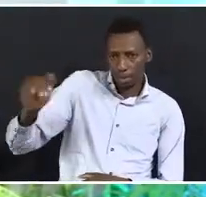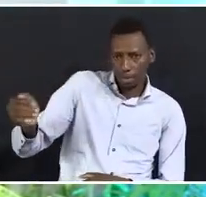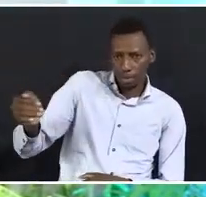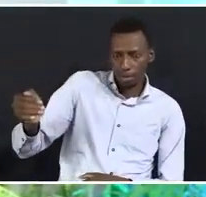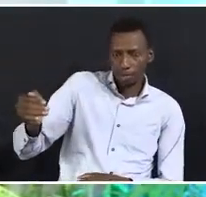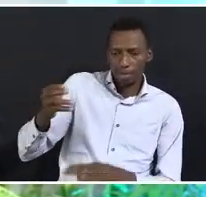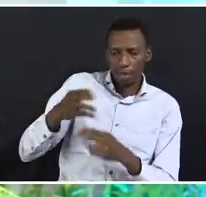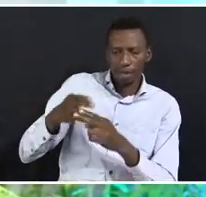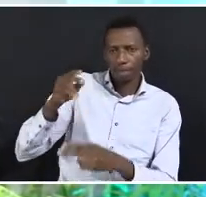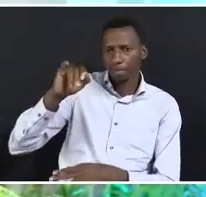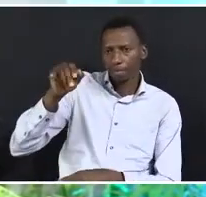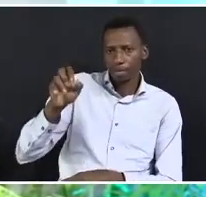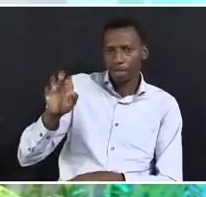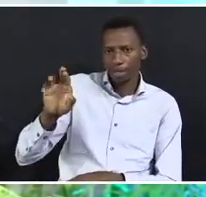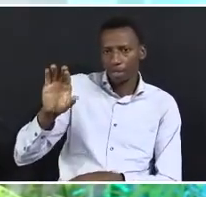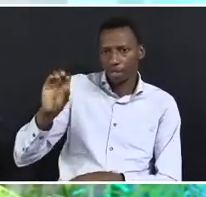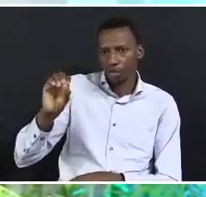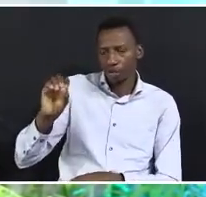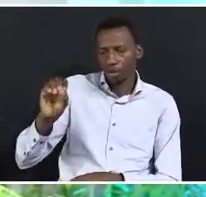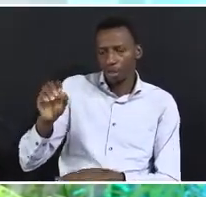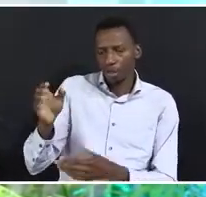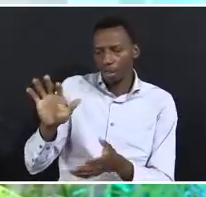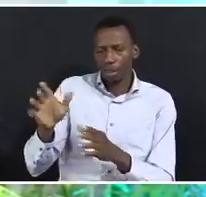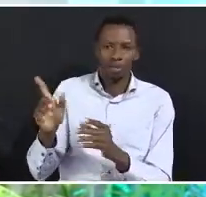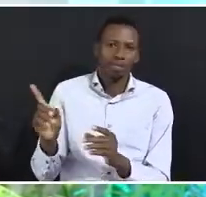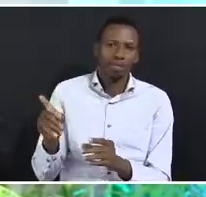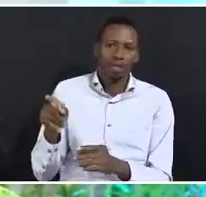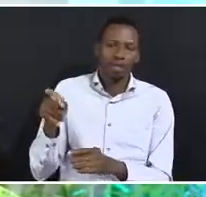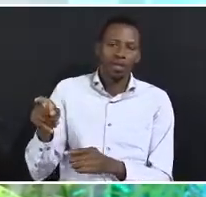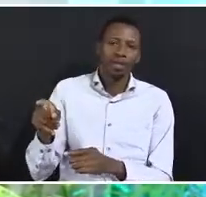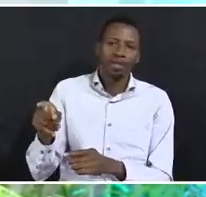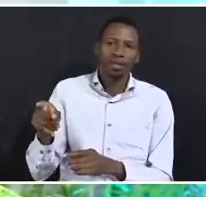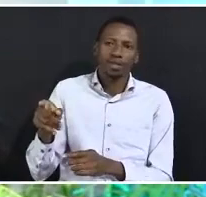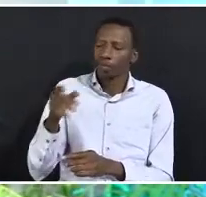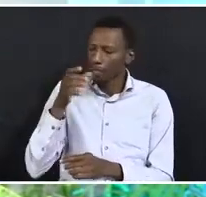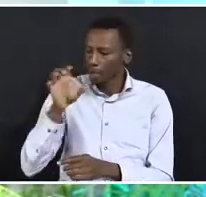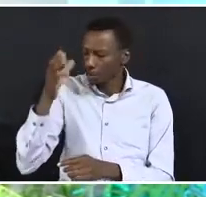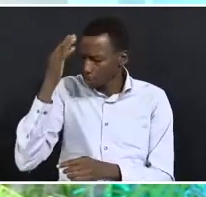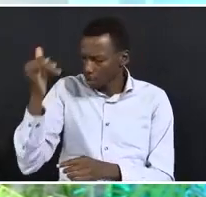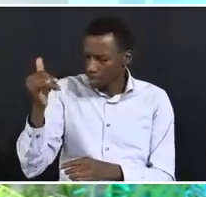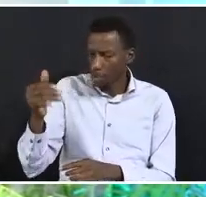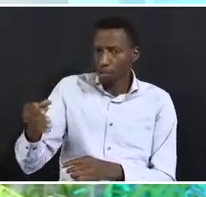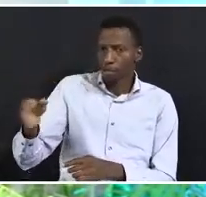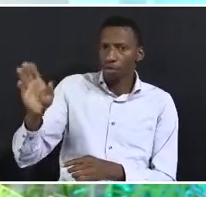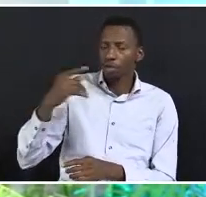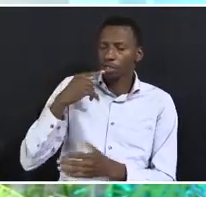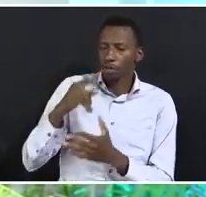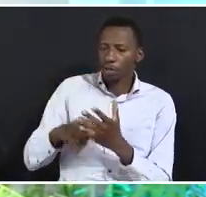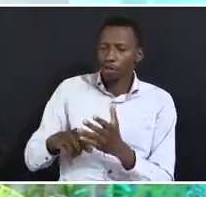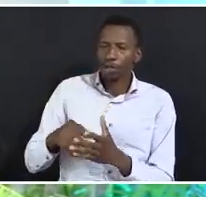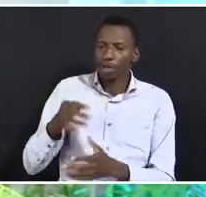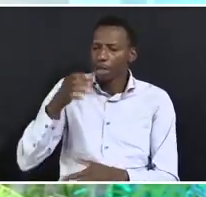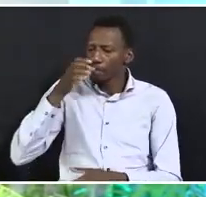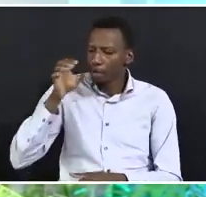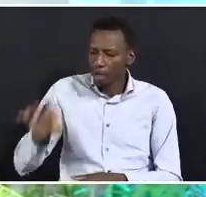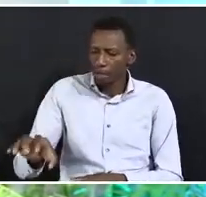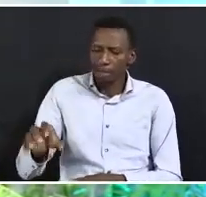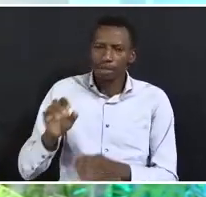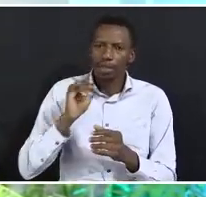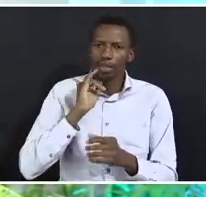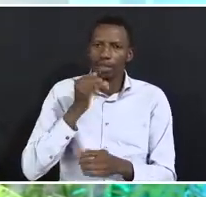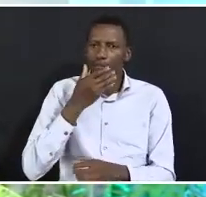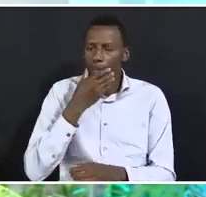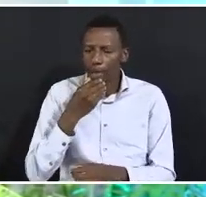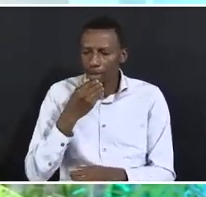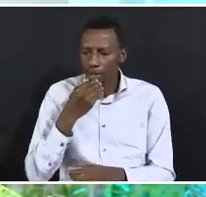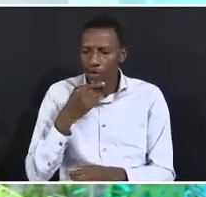to be rebuilt. This city was a curse, for God had said that curse is the man before God who shall rise